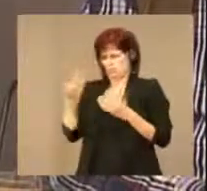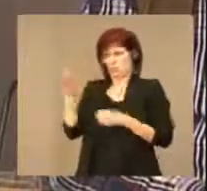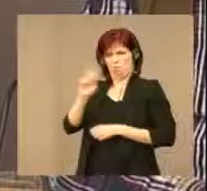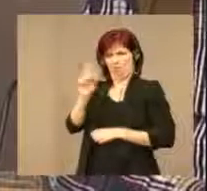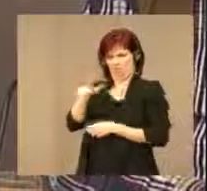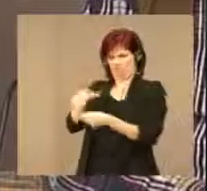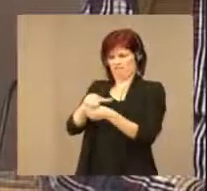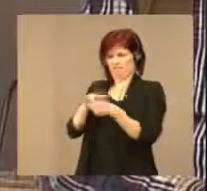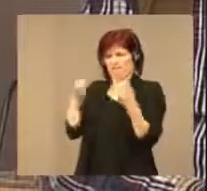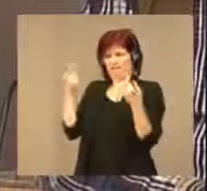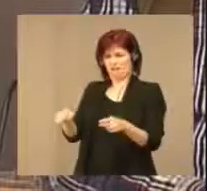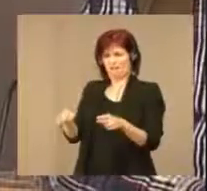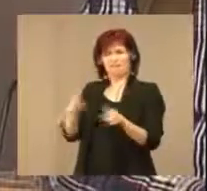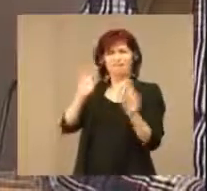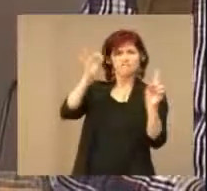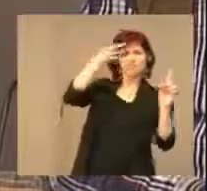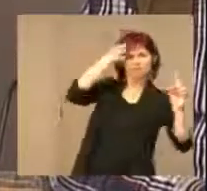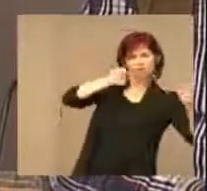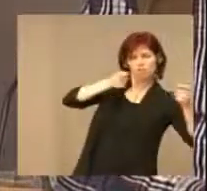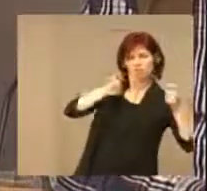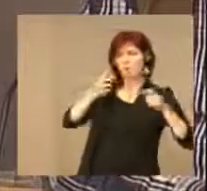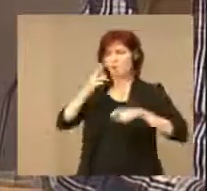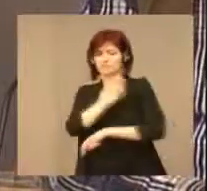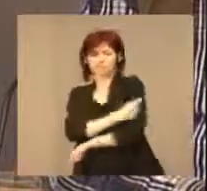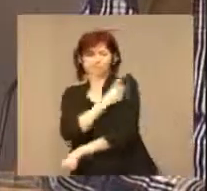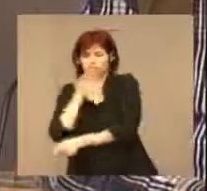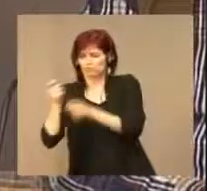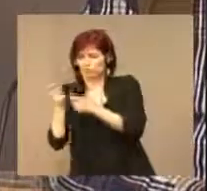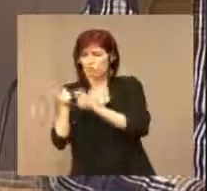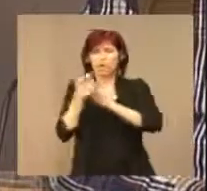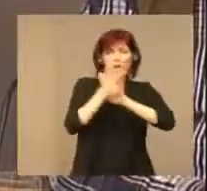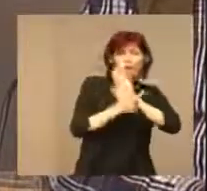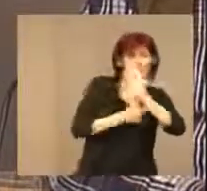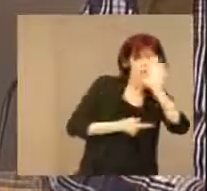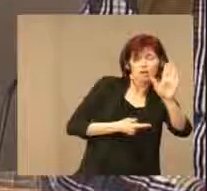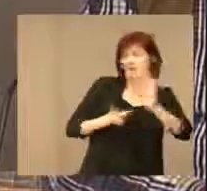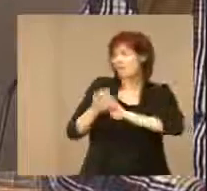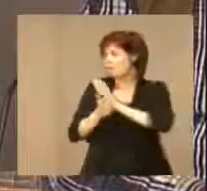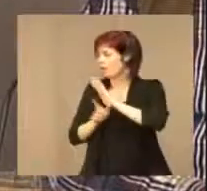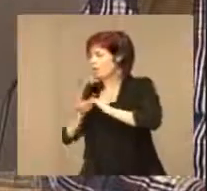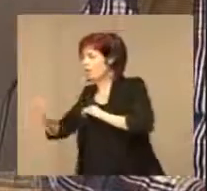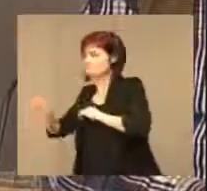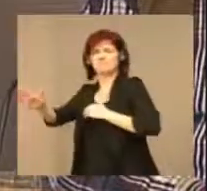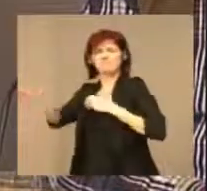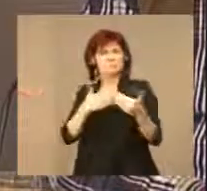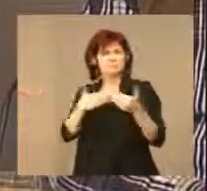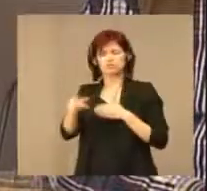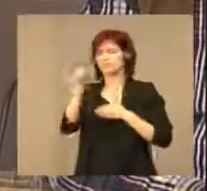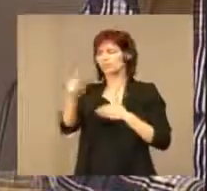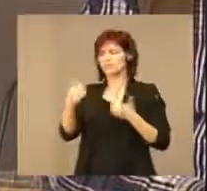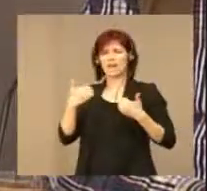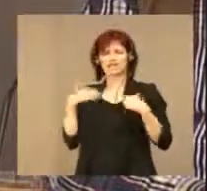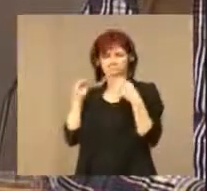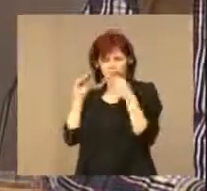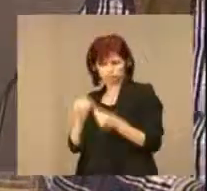is. We need to be thinking about how people are treated and how they're cared for. Thank you. We have